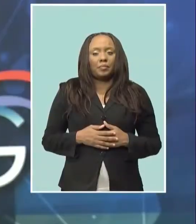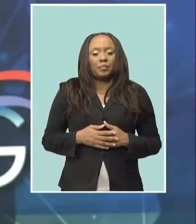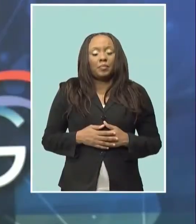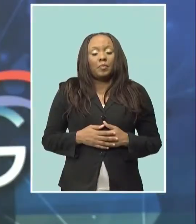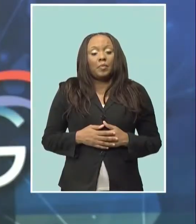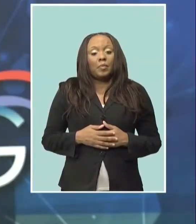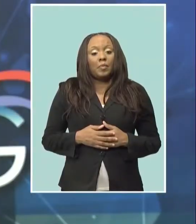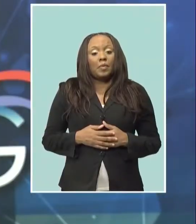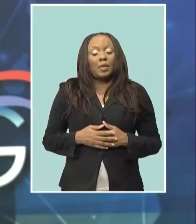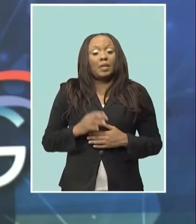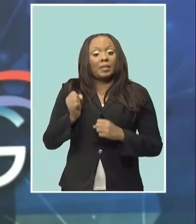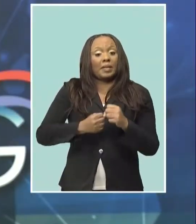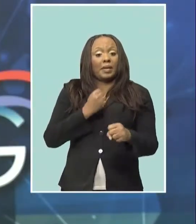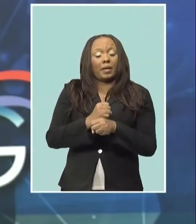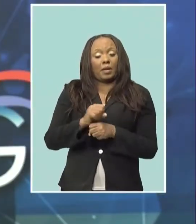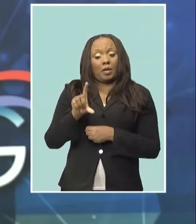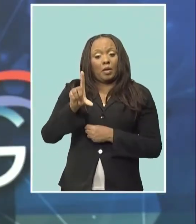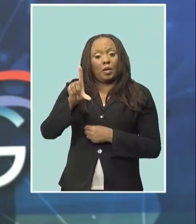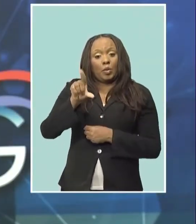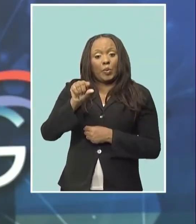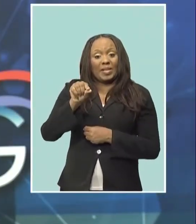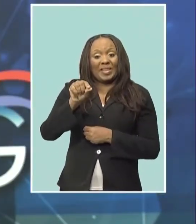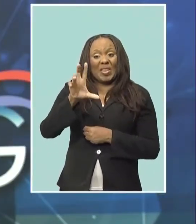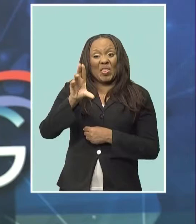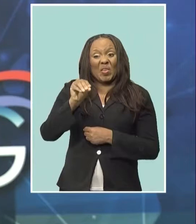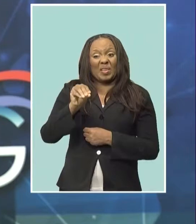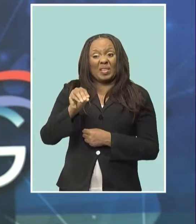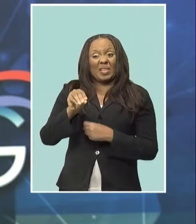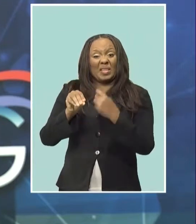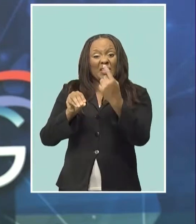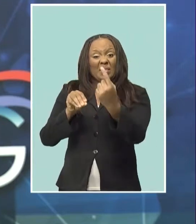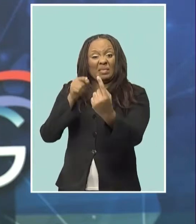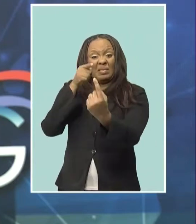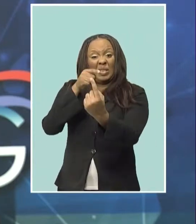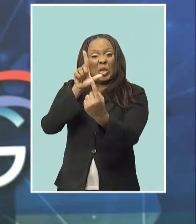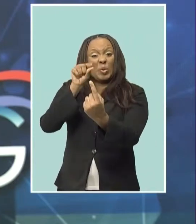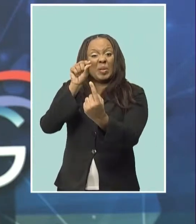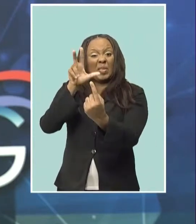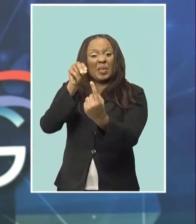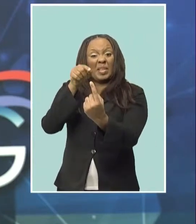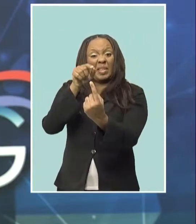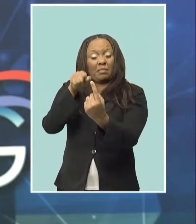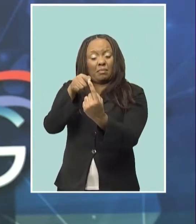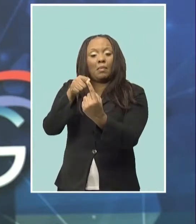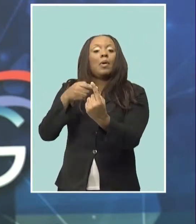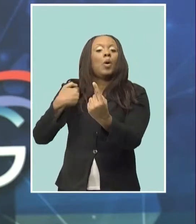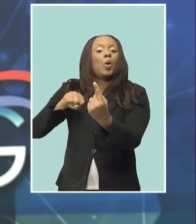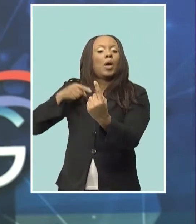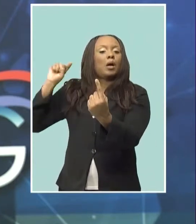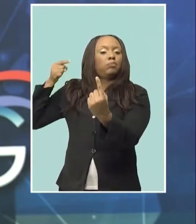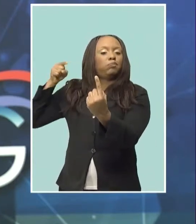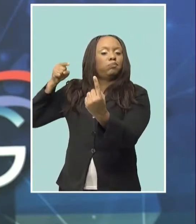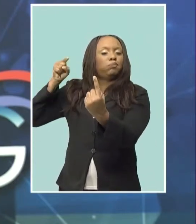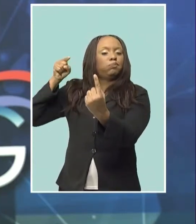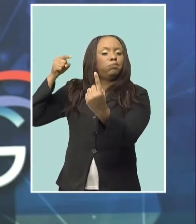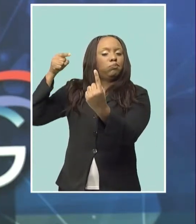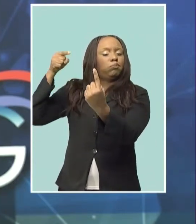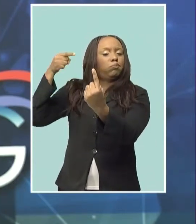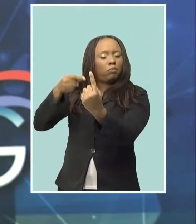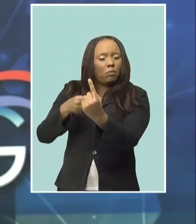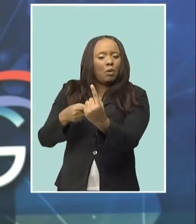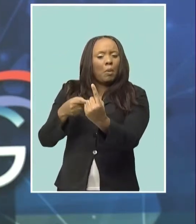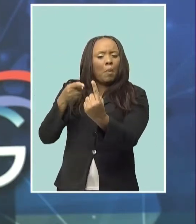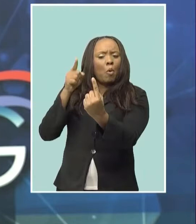As Barbados seeks to meet its 2030 energy targets, it is moving to upgrade the local energy policy to an energy